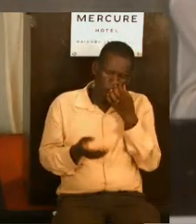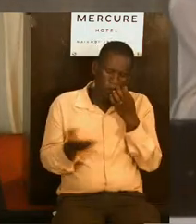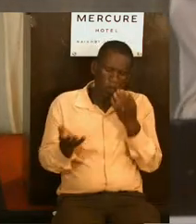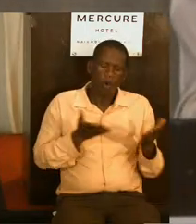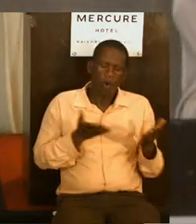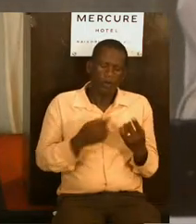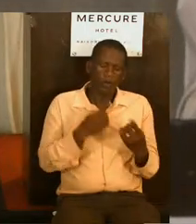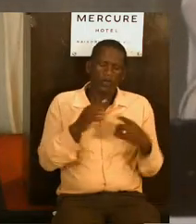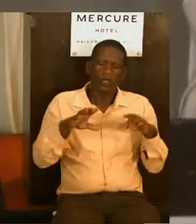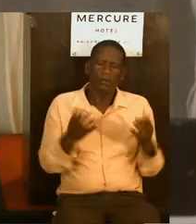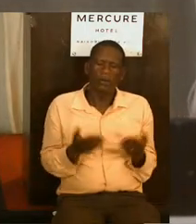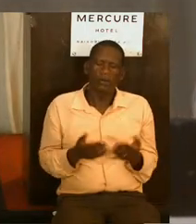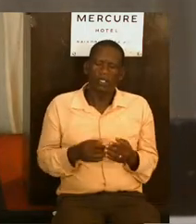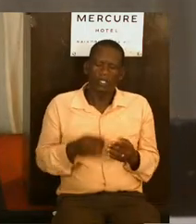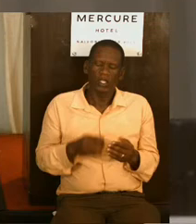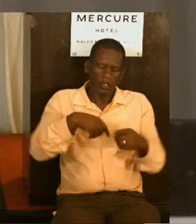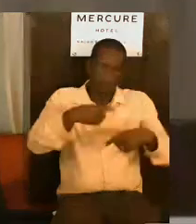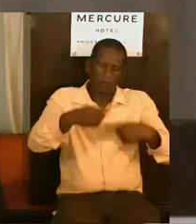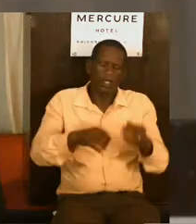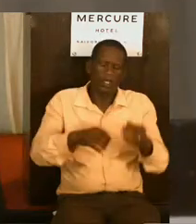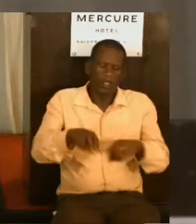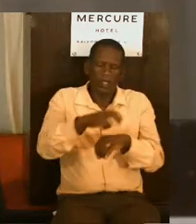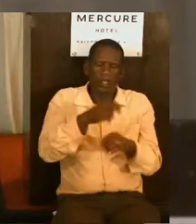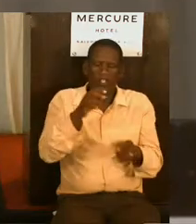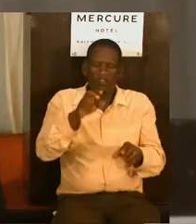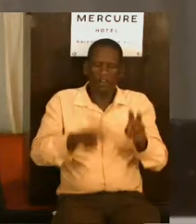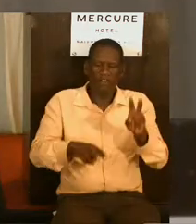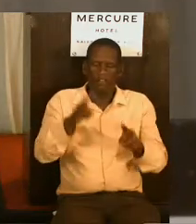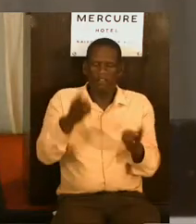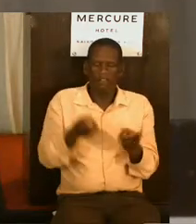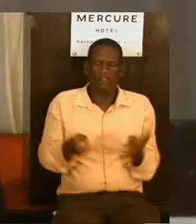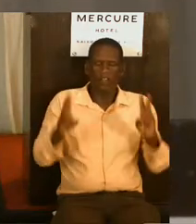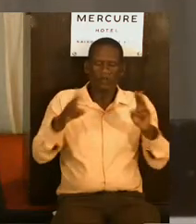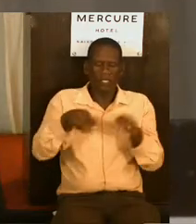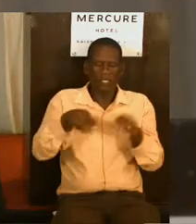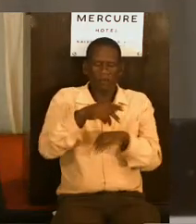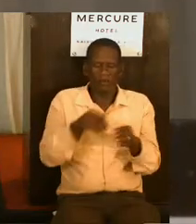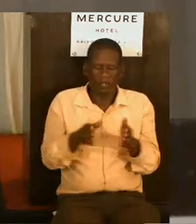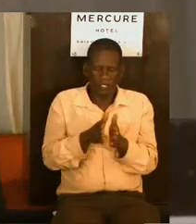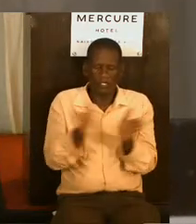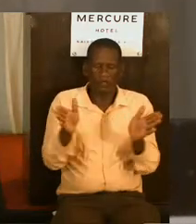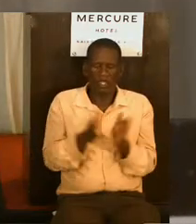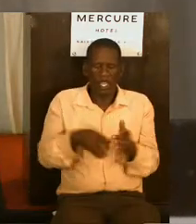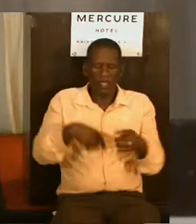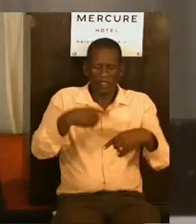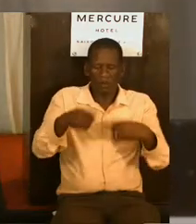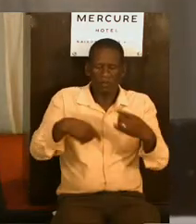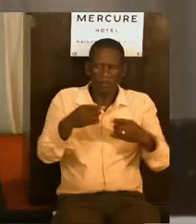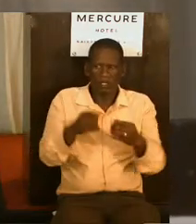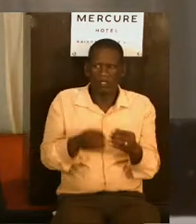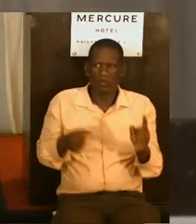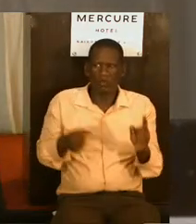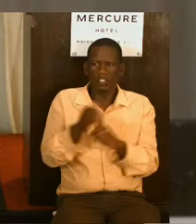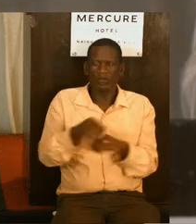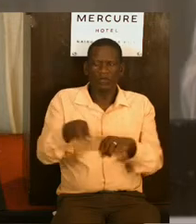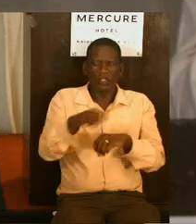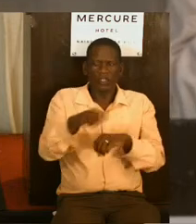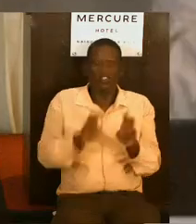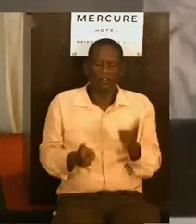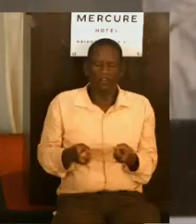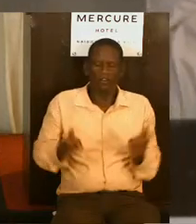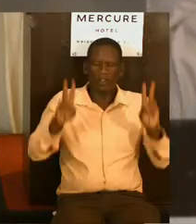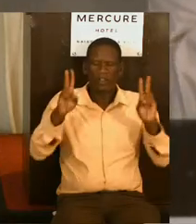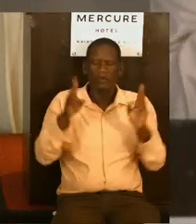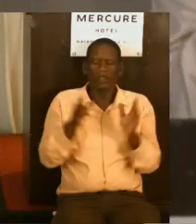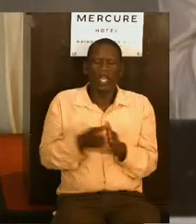about the progress National values us and Principle as a whole and the progress that she been realizing of national value